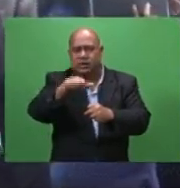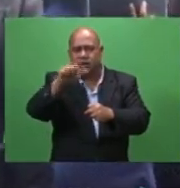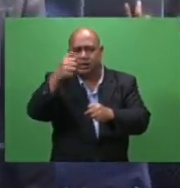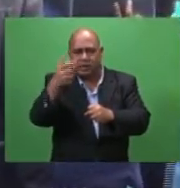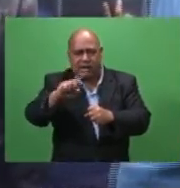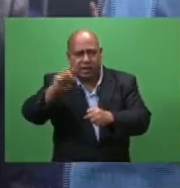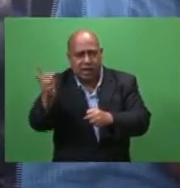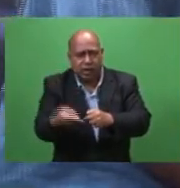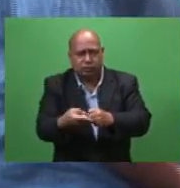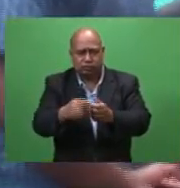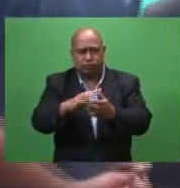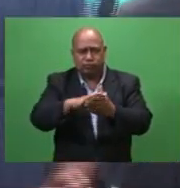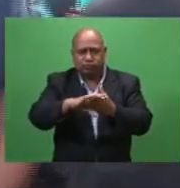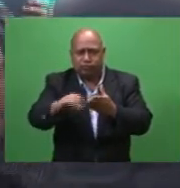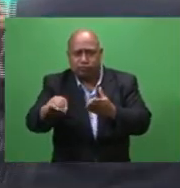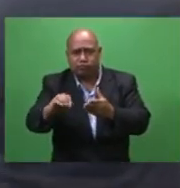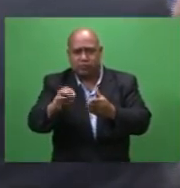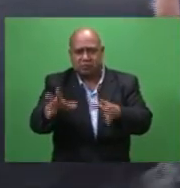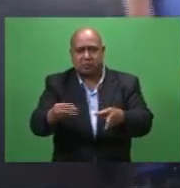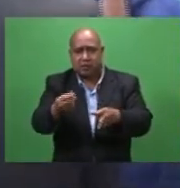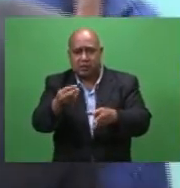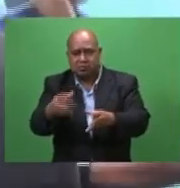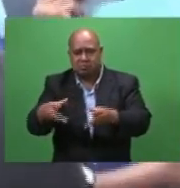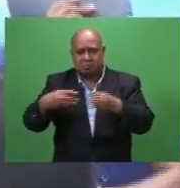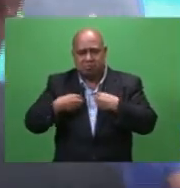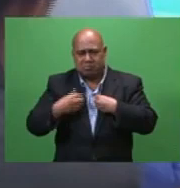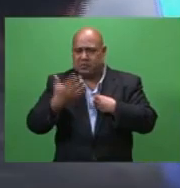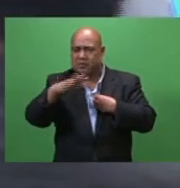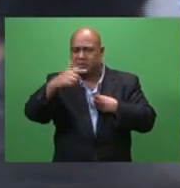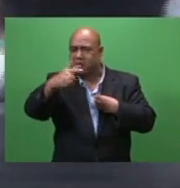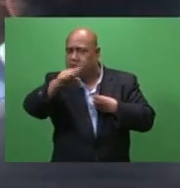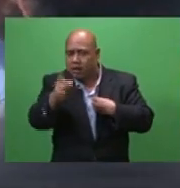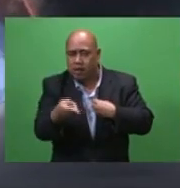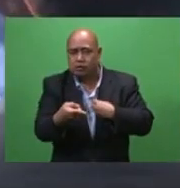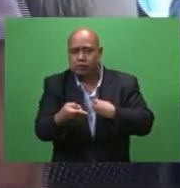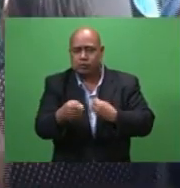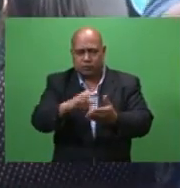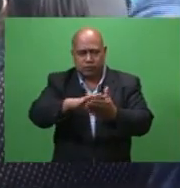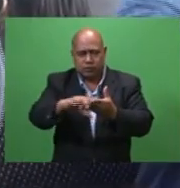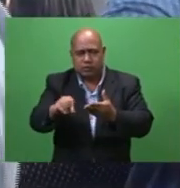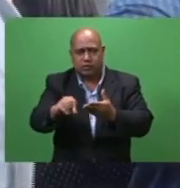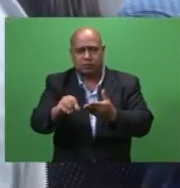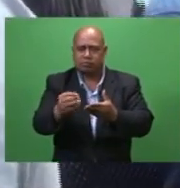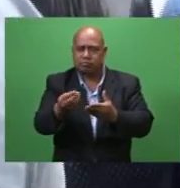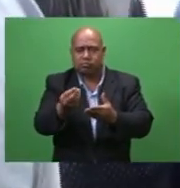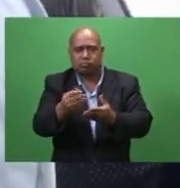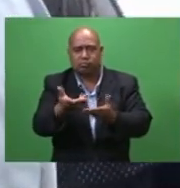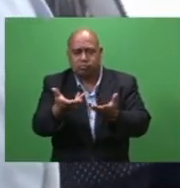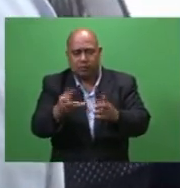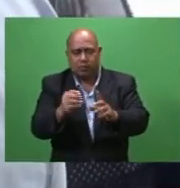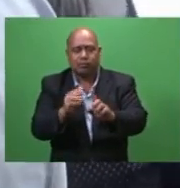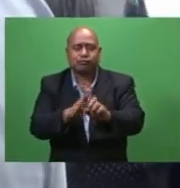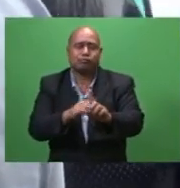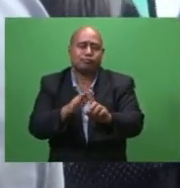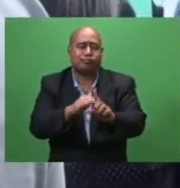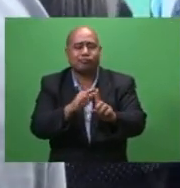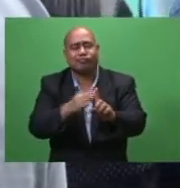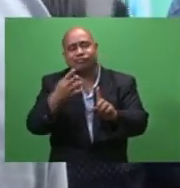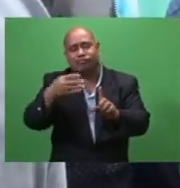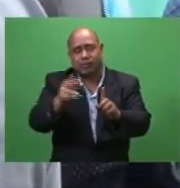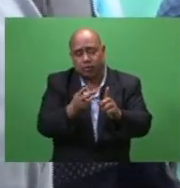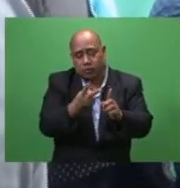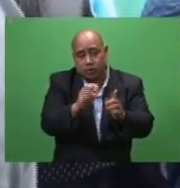$116,000 and accepted over $57,000 in bribes from 2014 to 2019. A second former